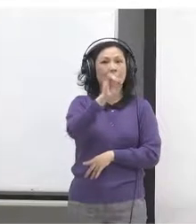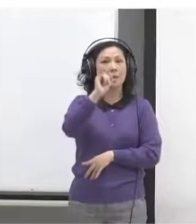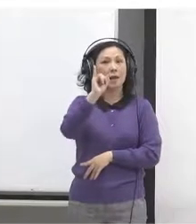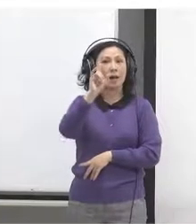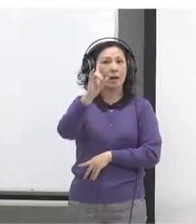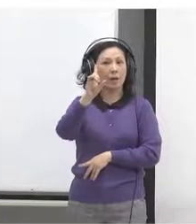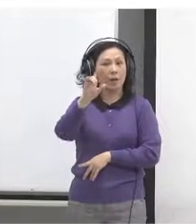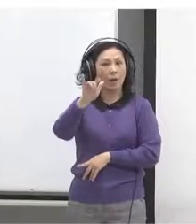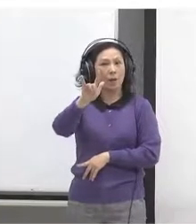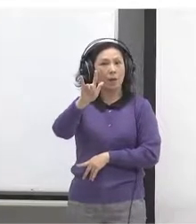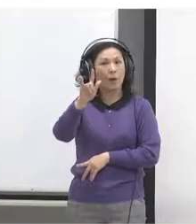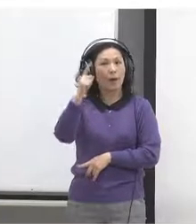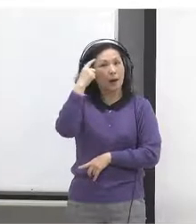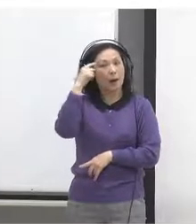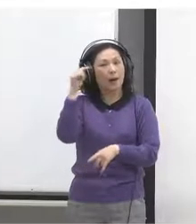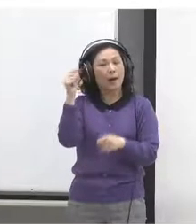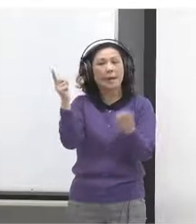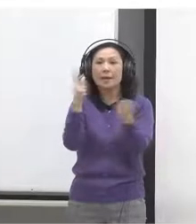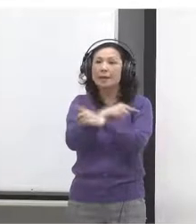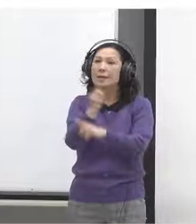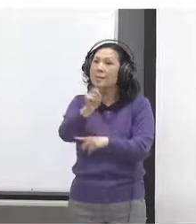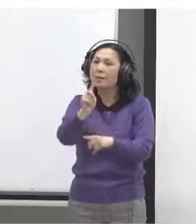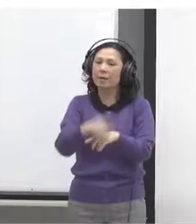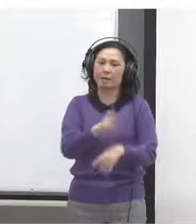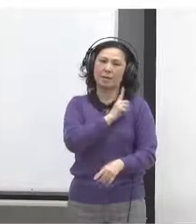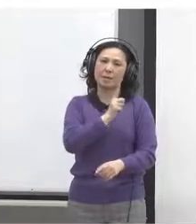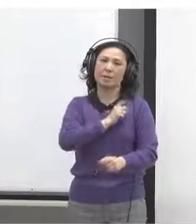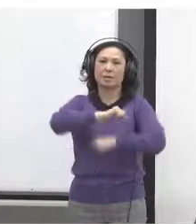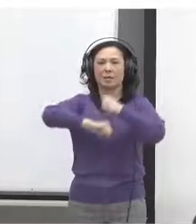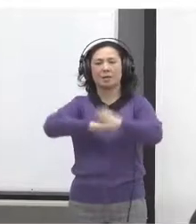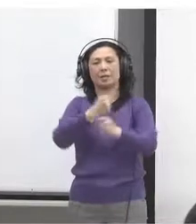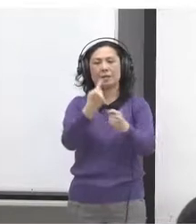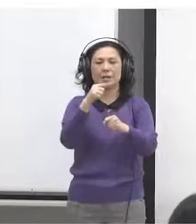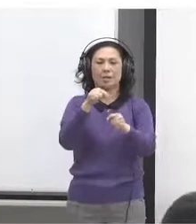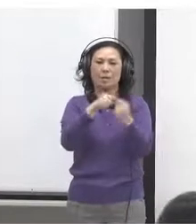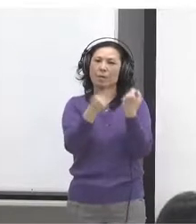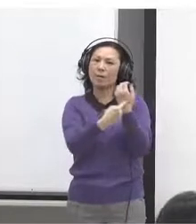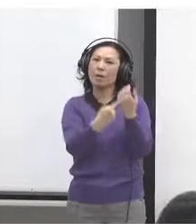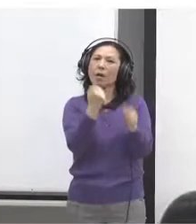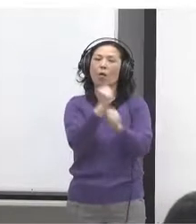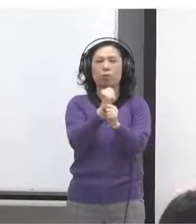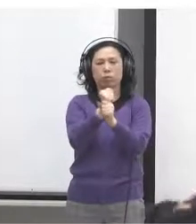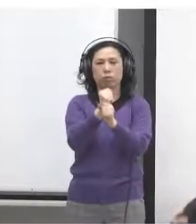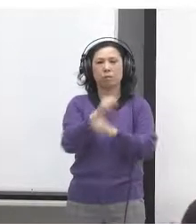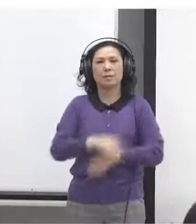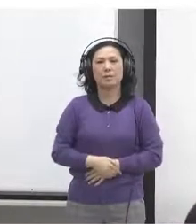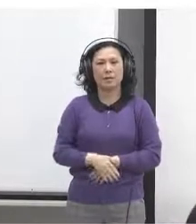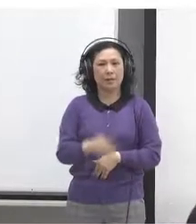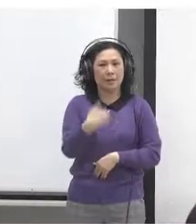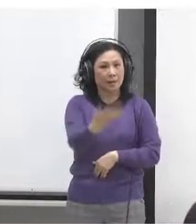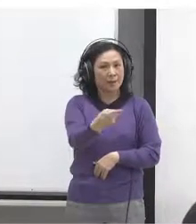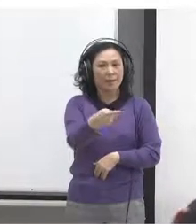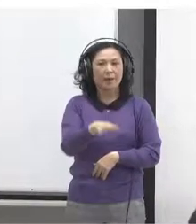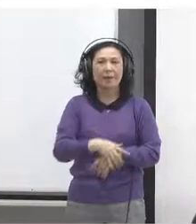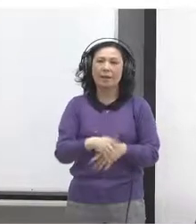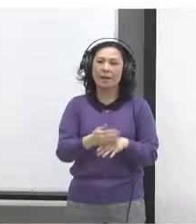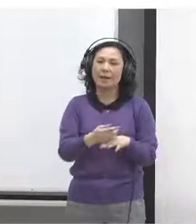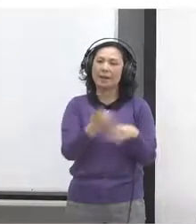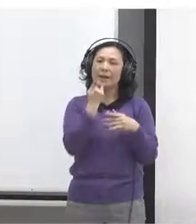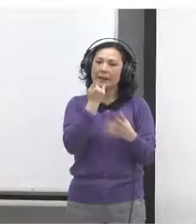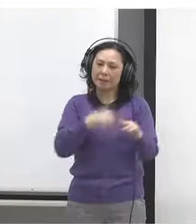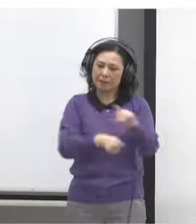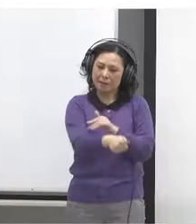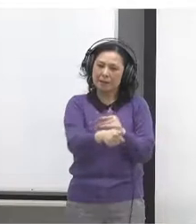help cities that provide opportunities to join their policy making and city planning or city developing.